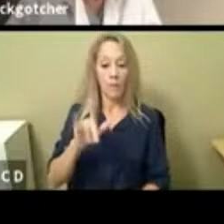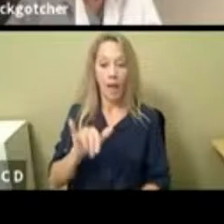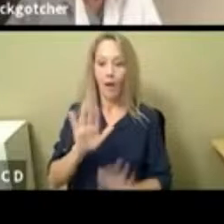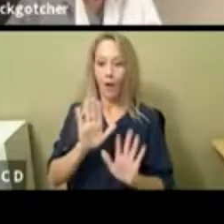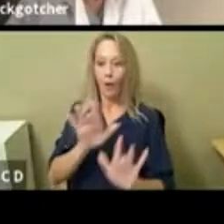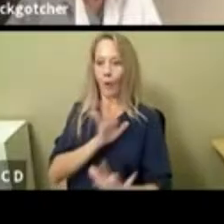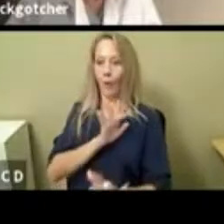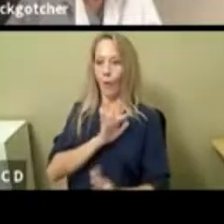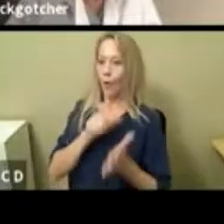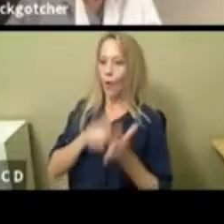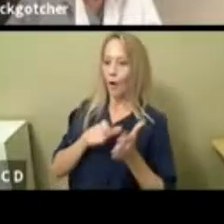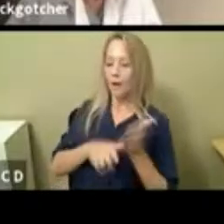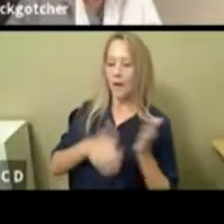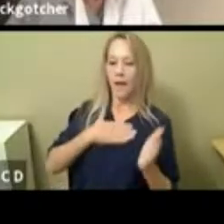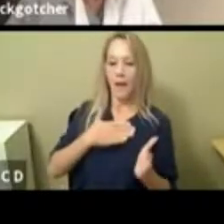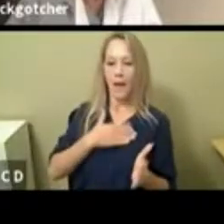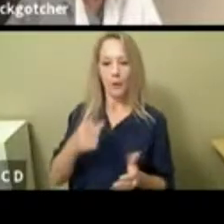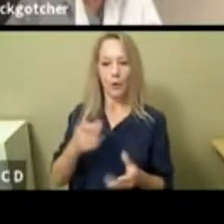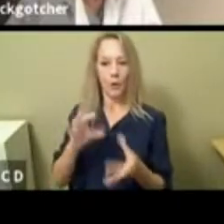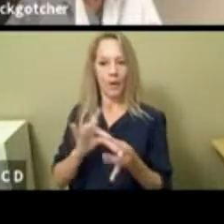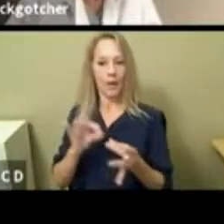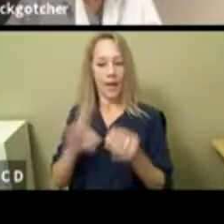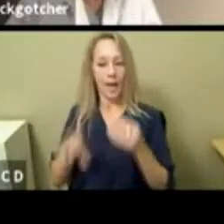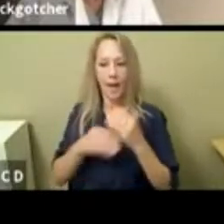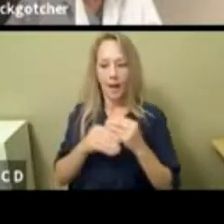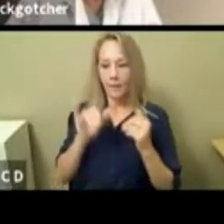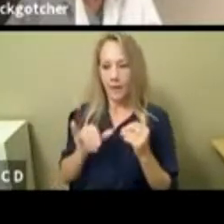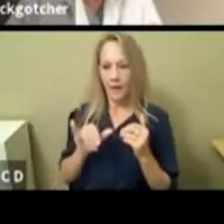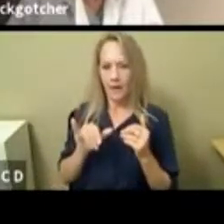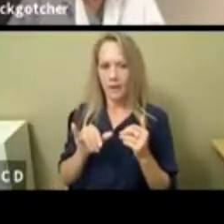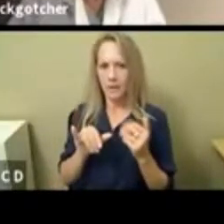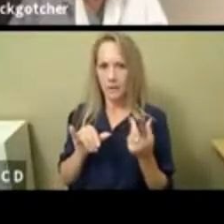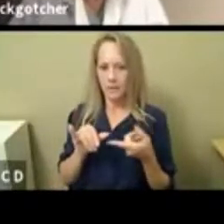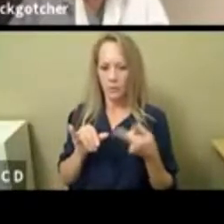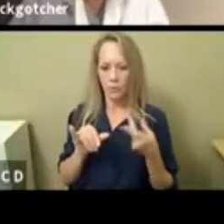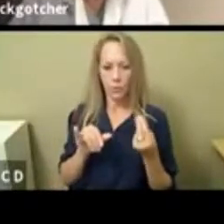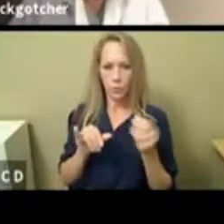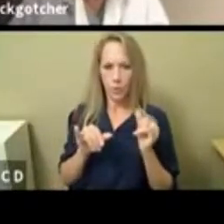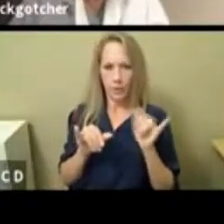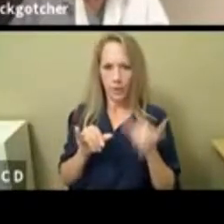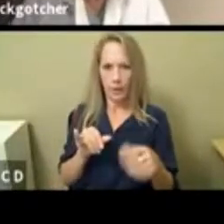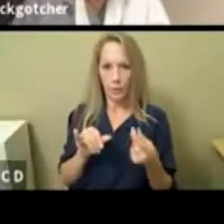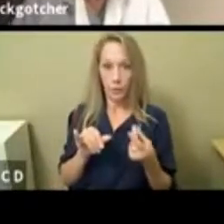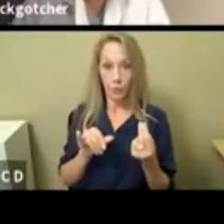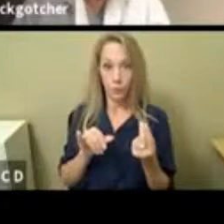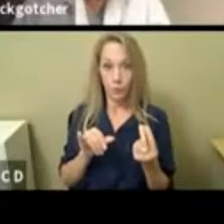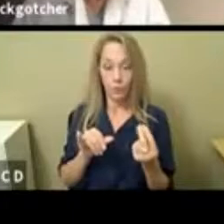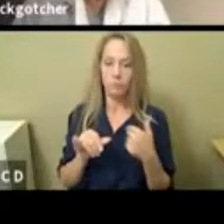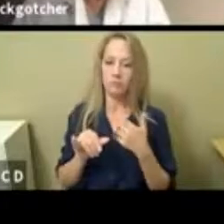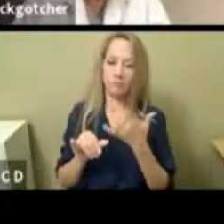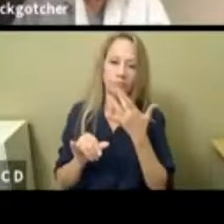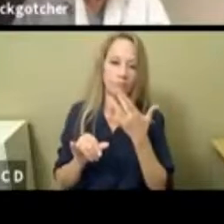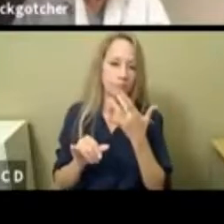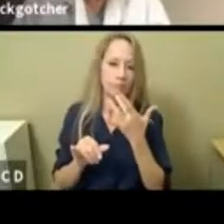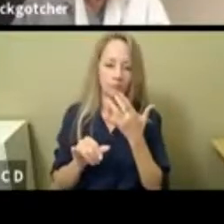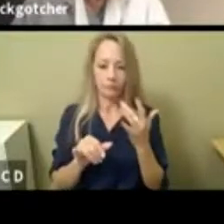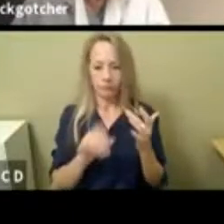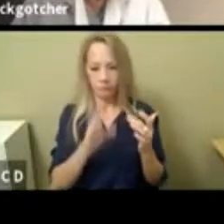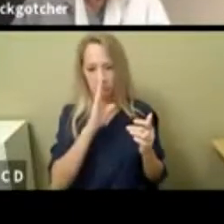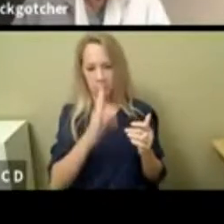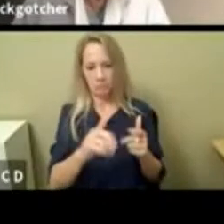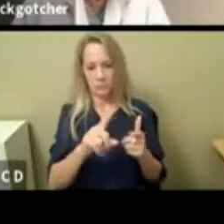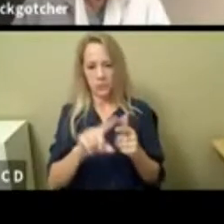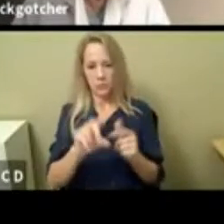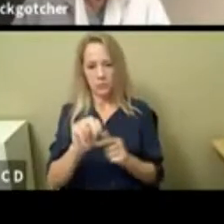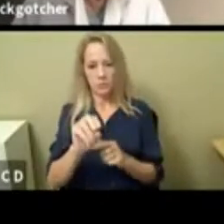glad you brought this to light. I mean, where do we go with that? I would prefer it go to a non-board